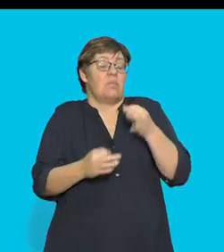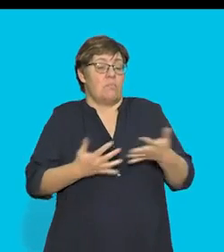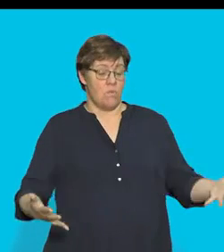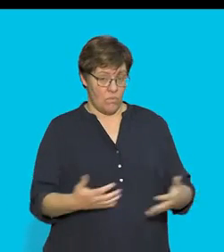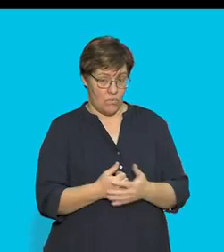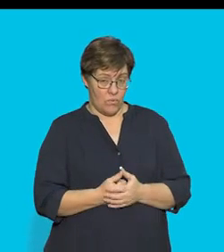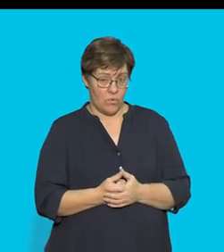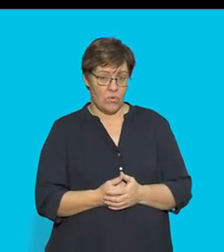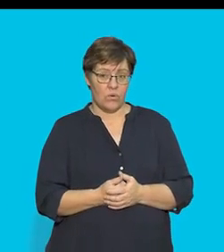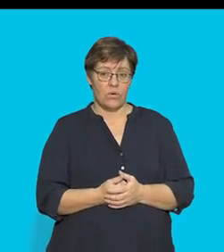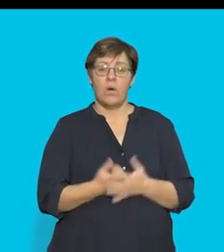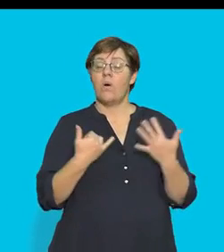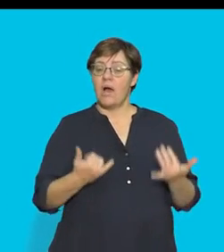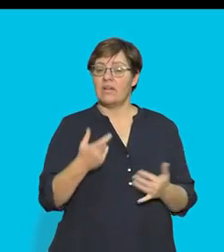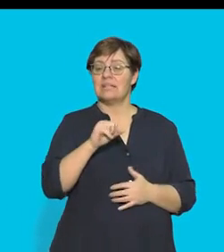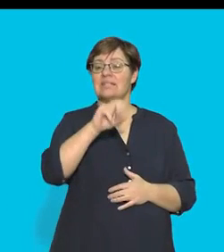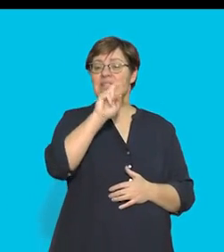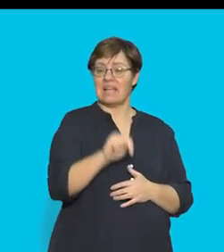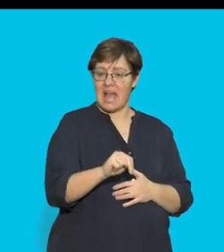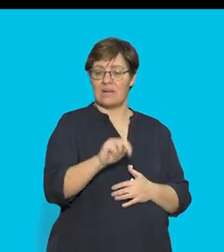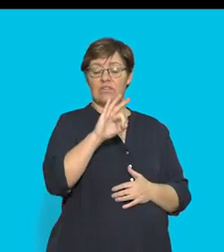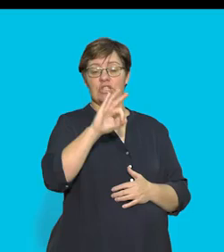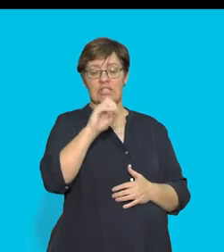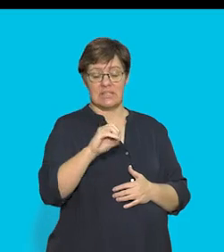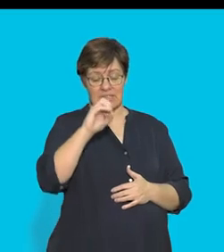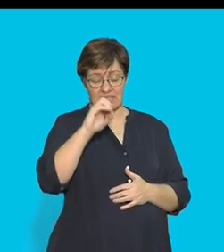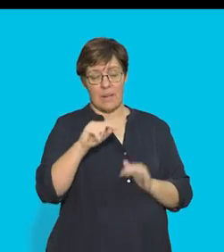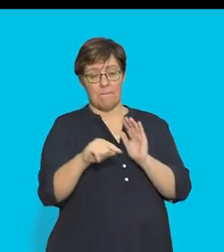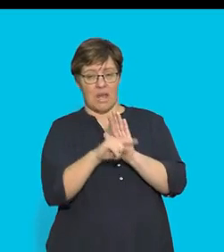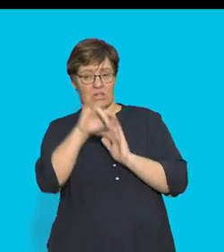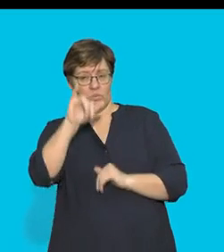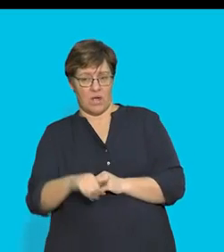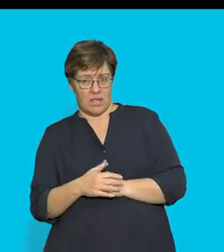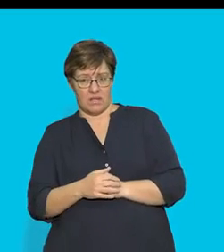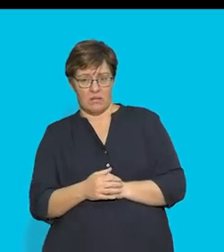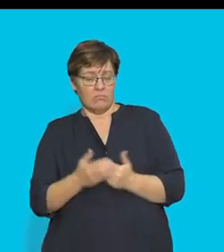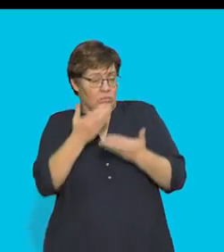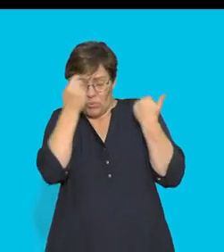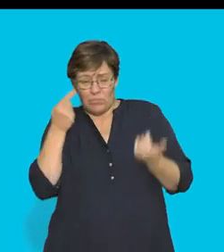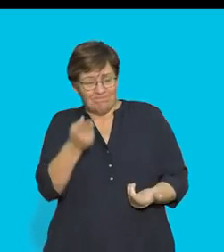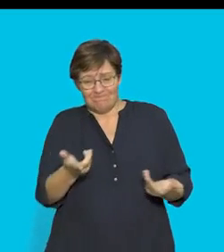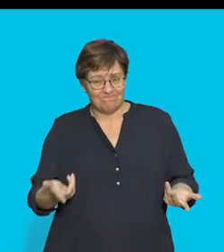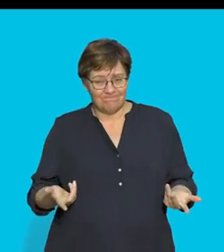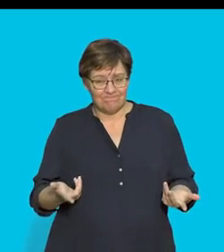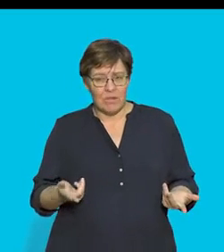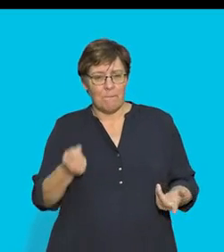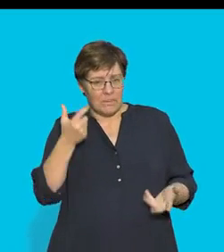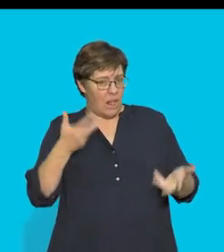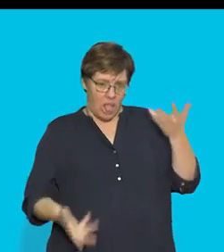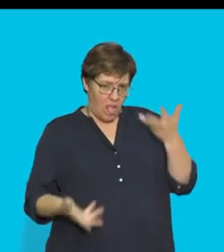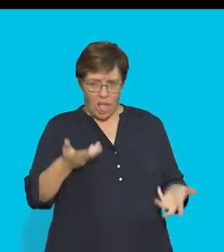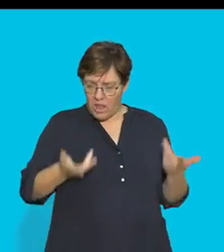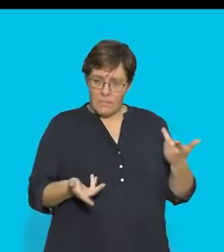have sine of 30 minus Y. We don't know what to do with it. We're a bit lost. So we're going to